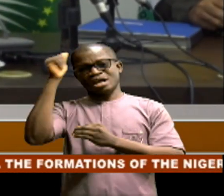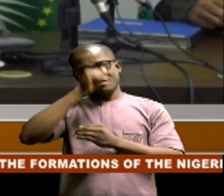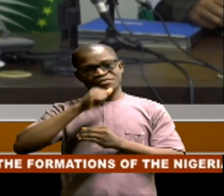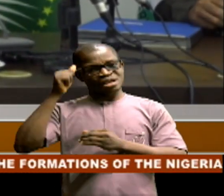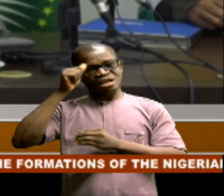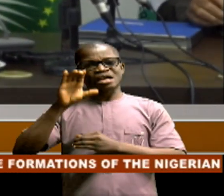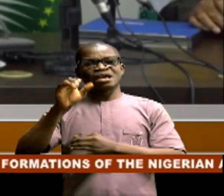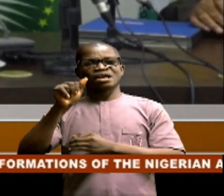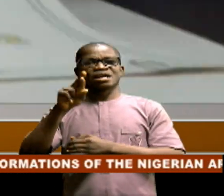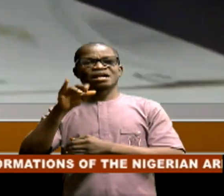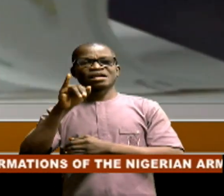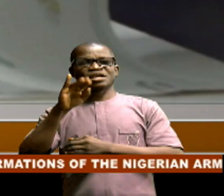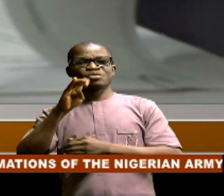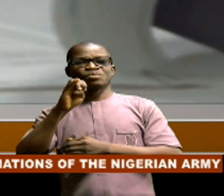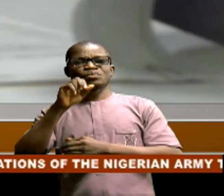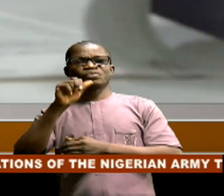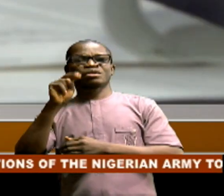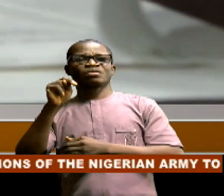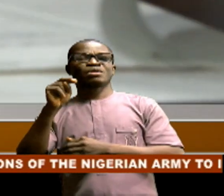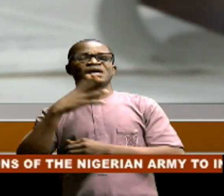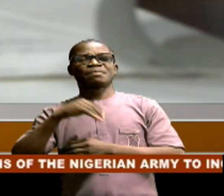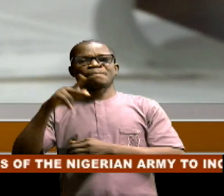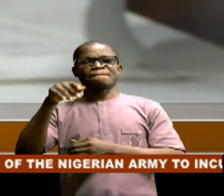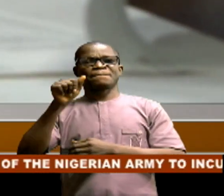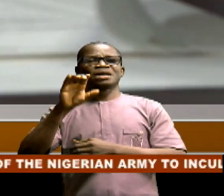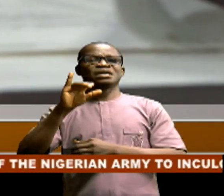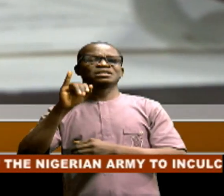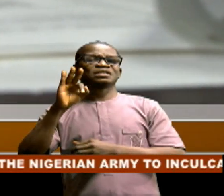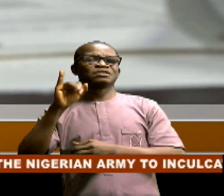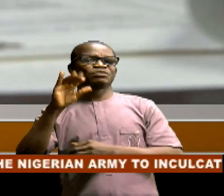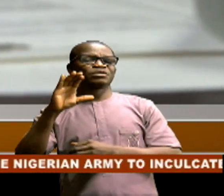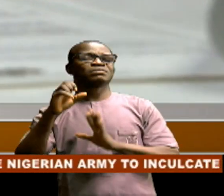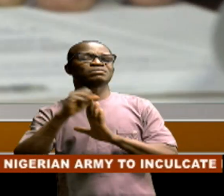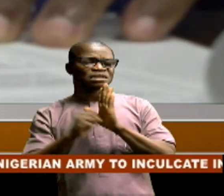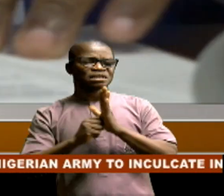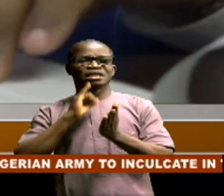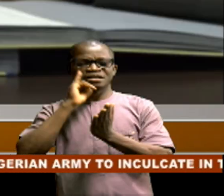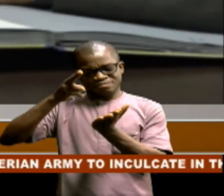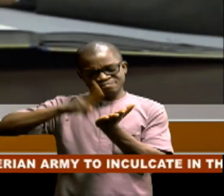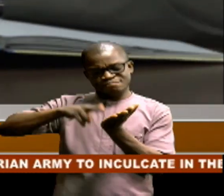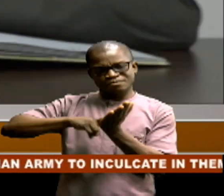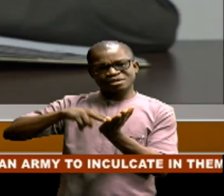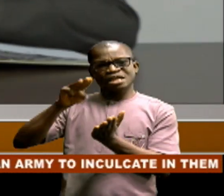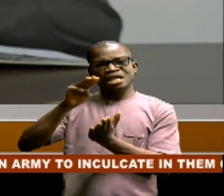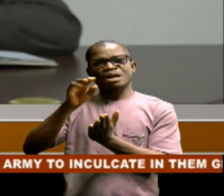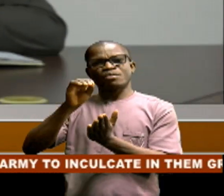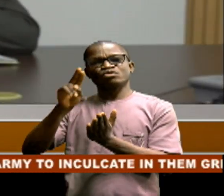Pacific States, Georges Robelo Chikoti, is signing the MOU, which he said